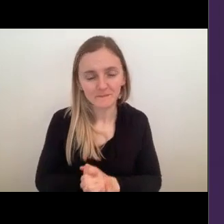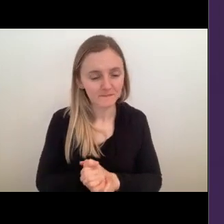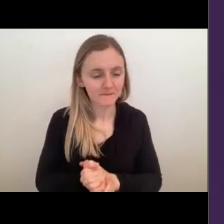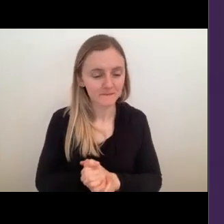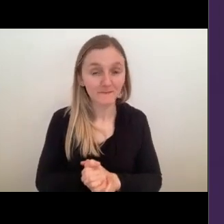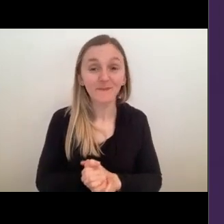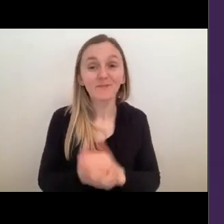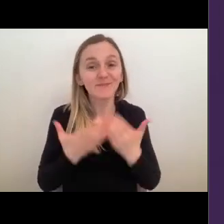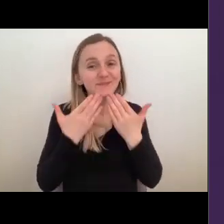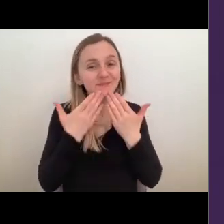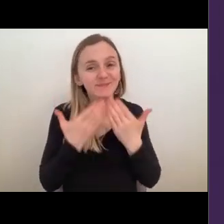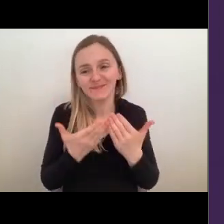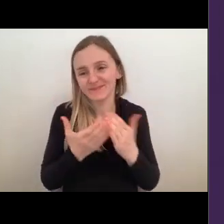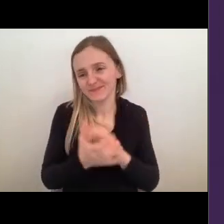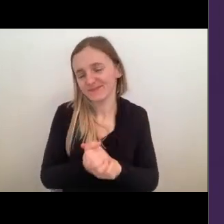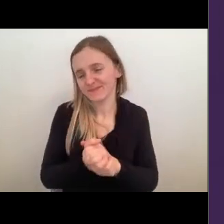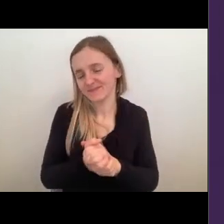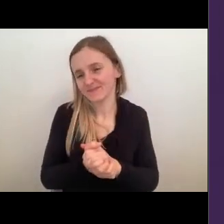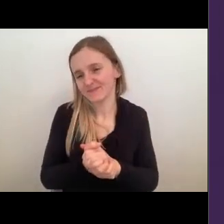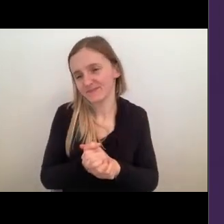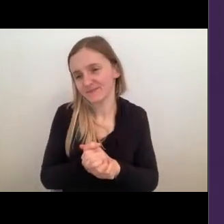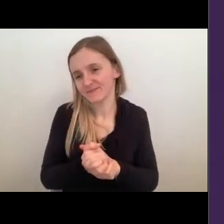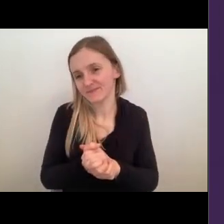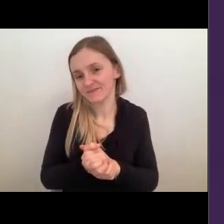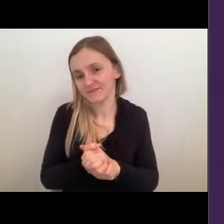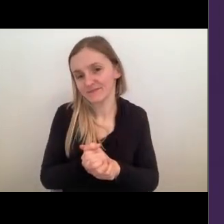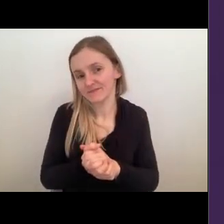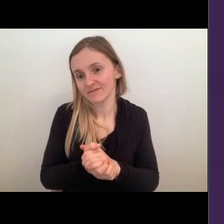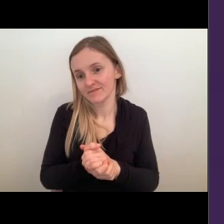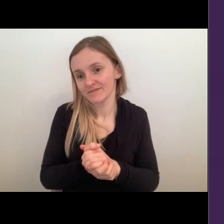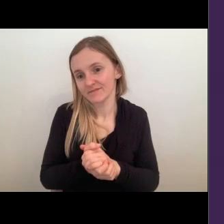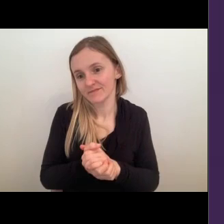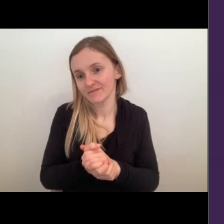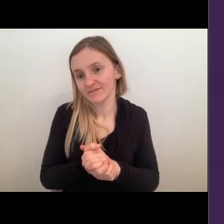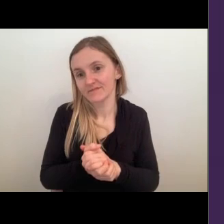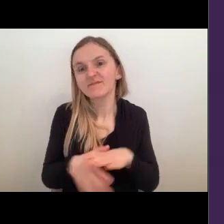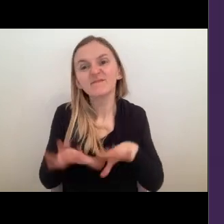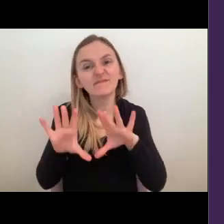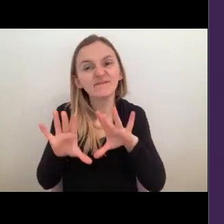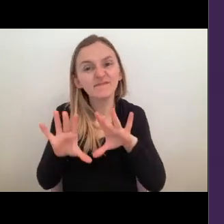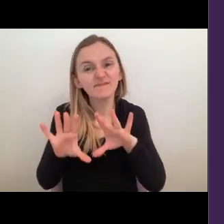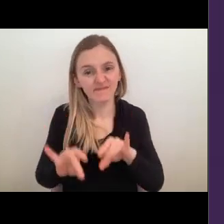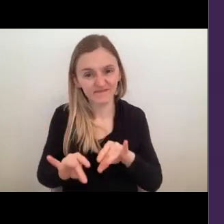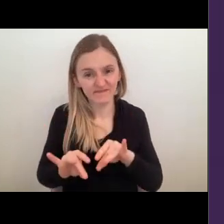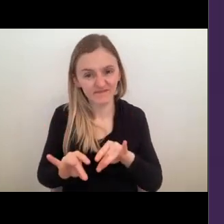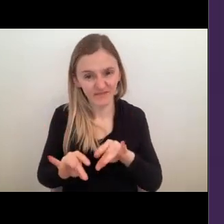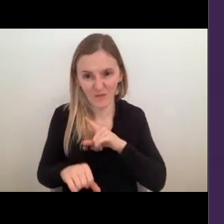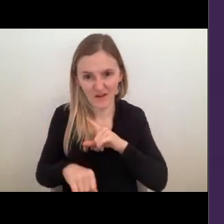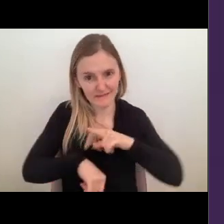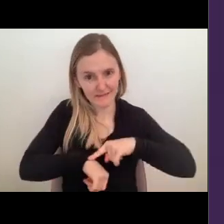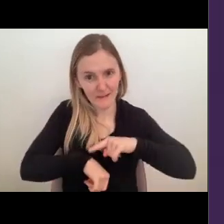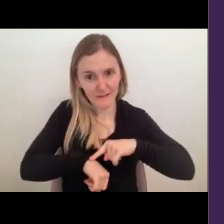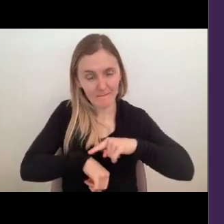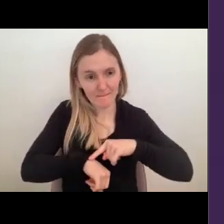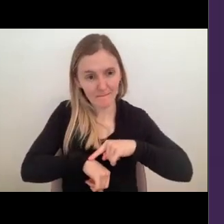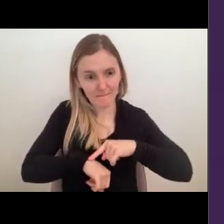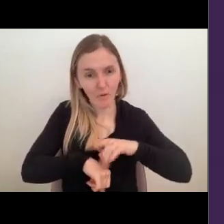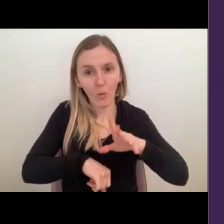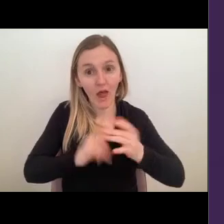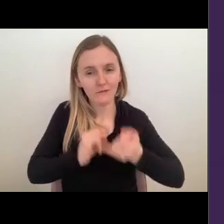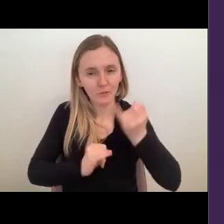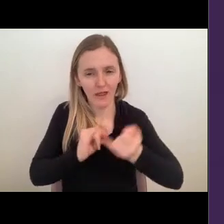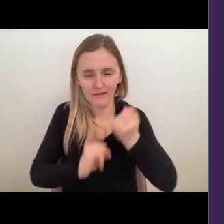Okay, thank you. And last couple of questions, because I know we're running out of time. Would you recommend homeschooling